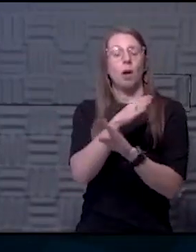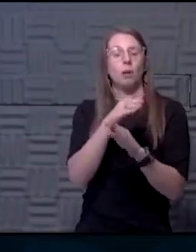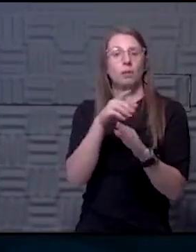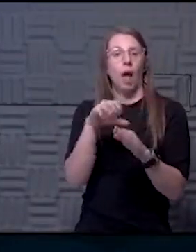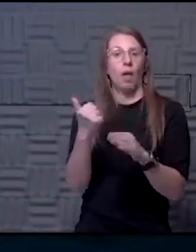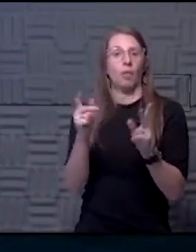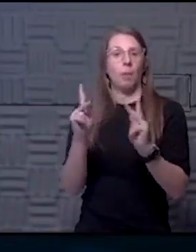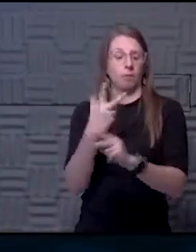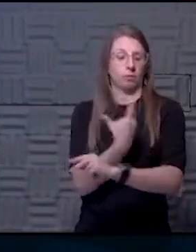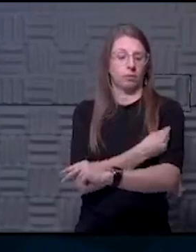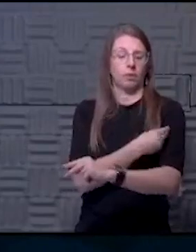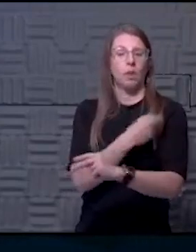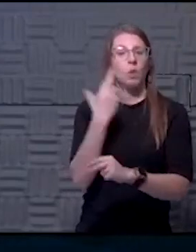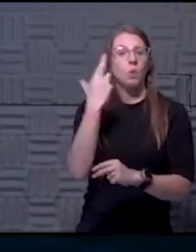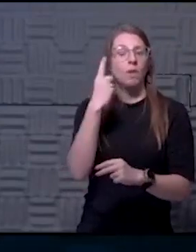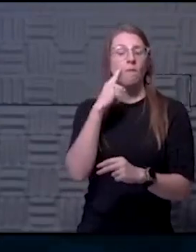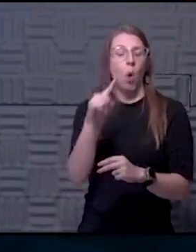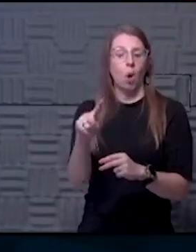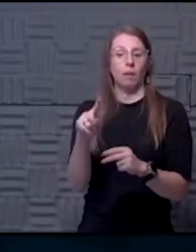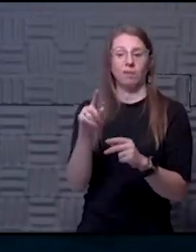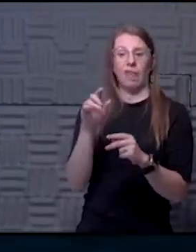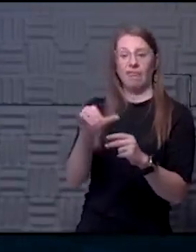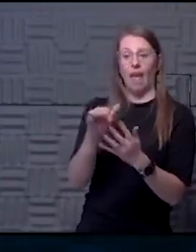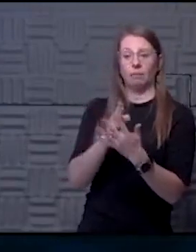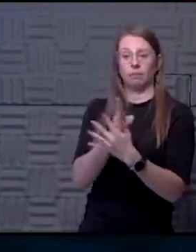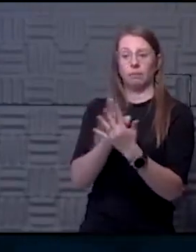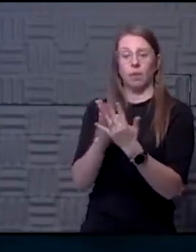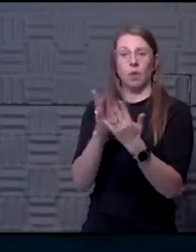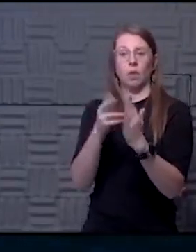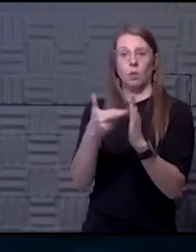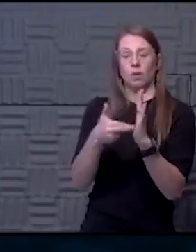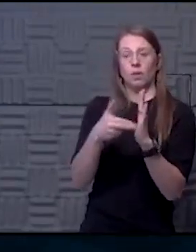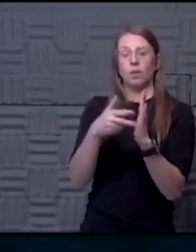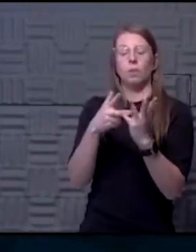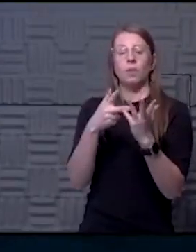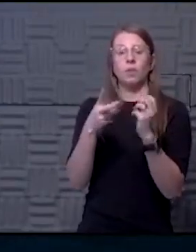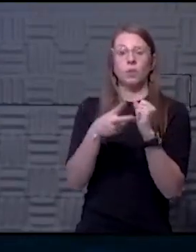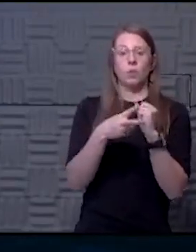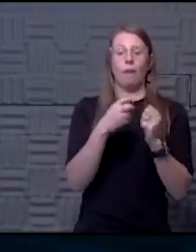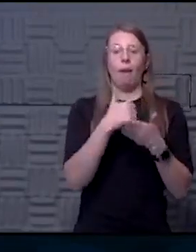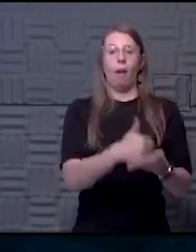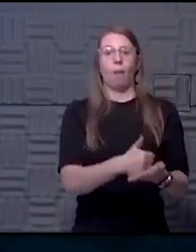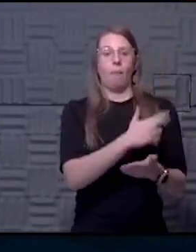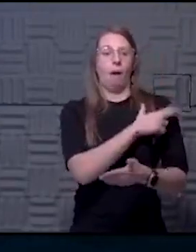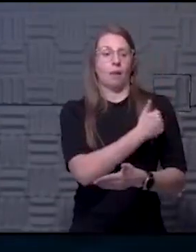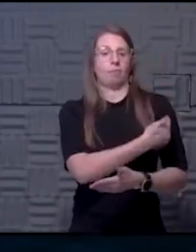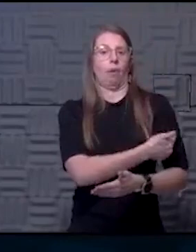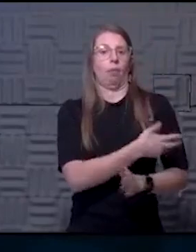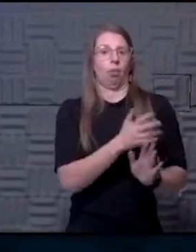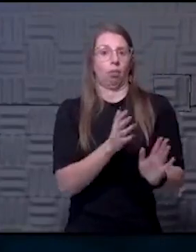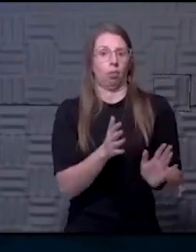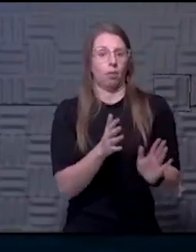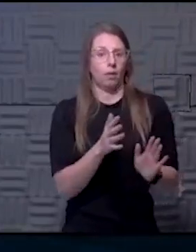vaccine? After all, the reason for the measures was to save hospital capacity. So, Interesting question.